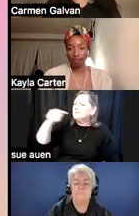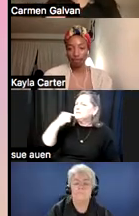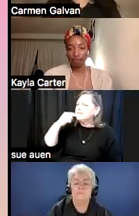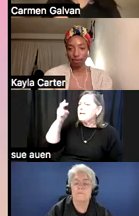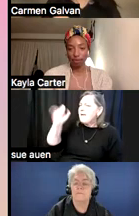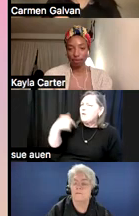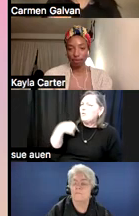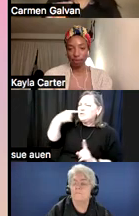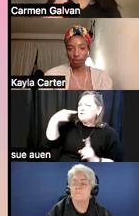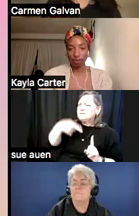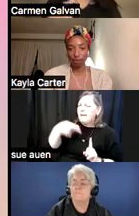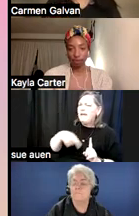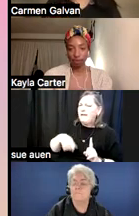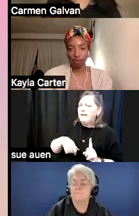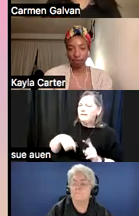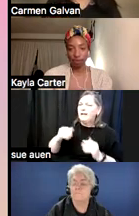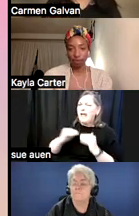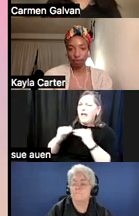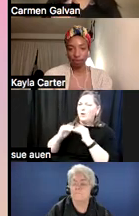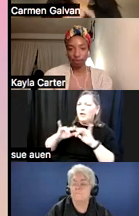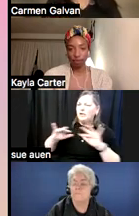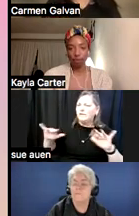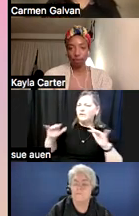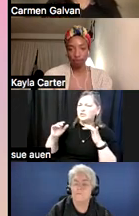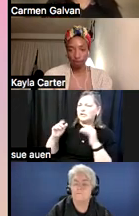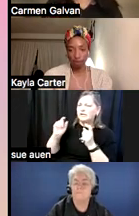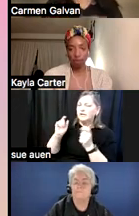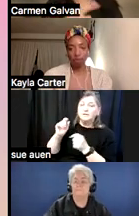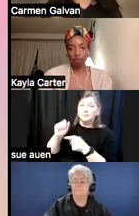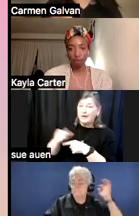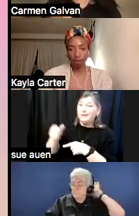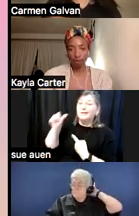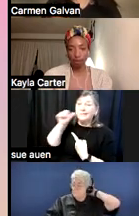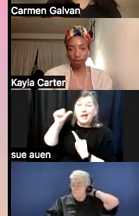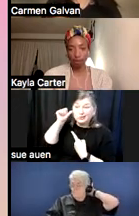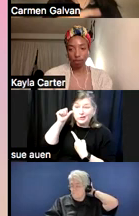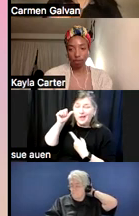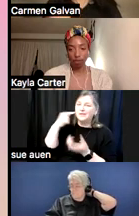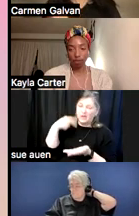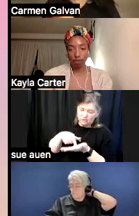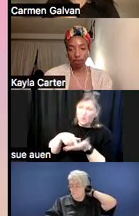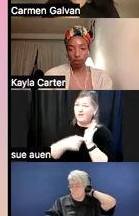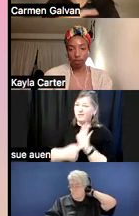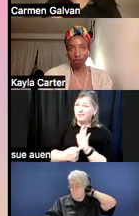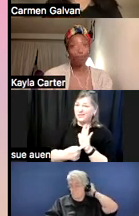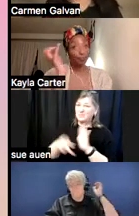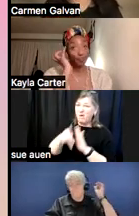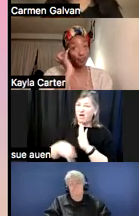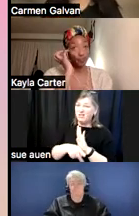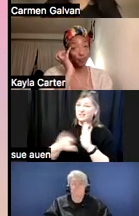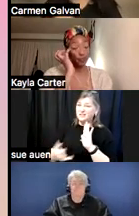we just had equity and diversity training yesterday. You're showing us this bereavement policy